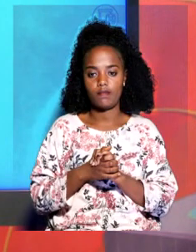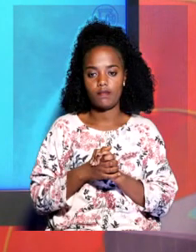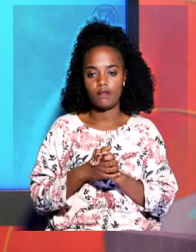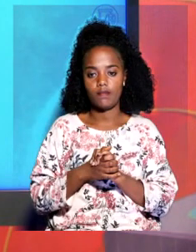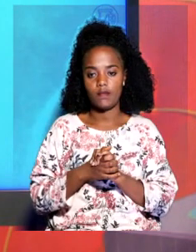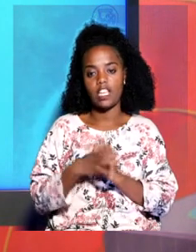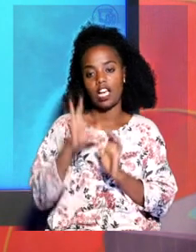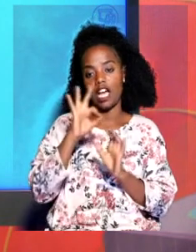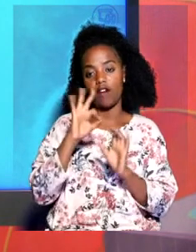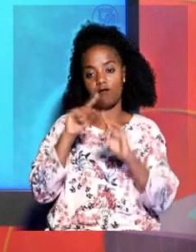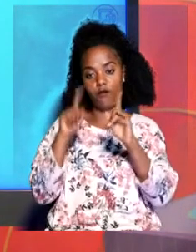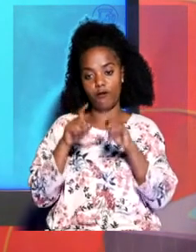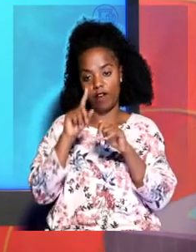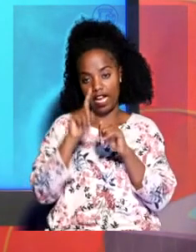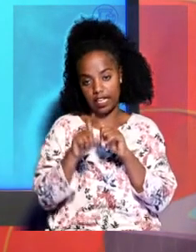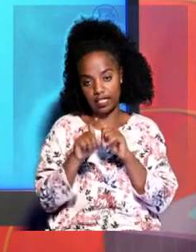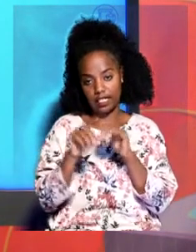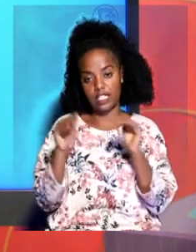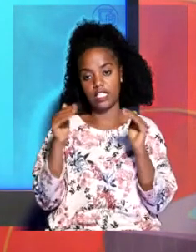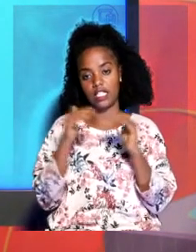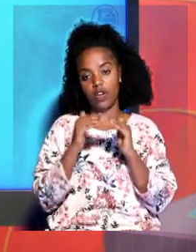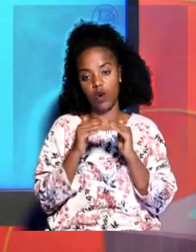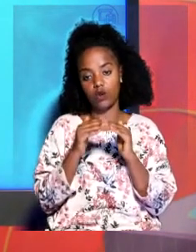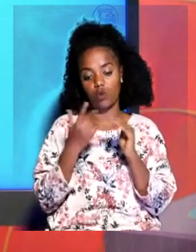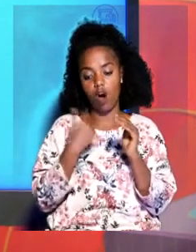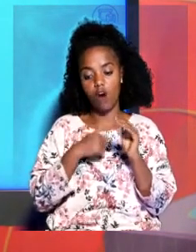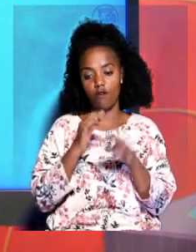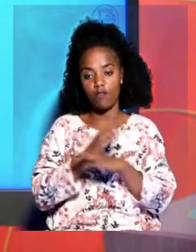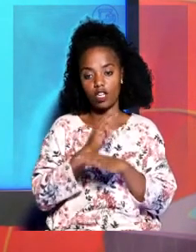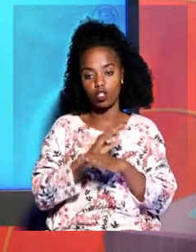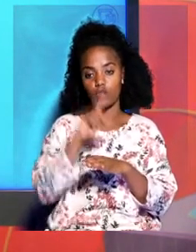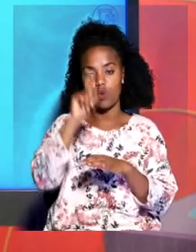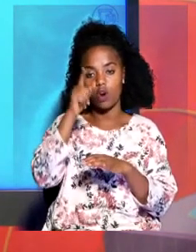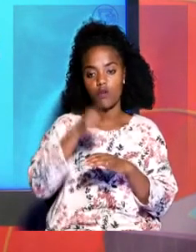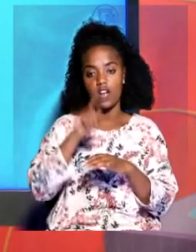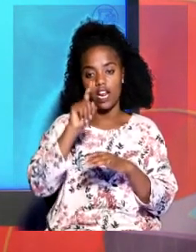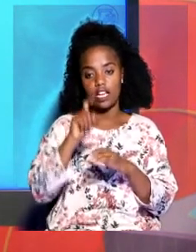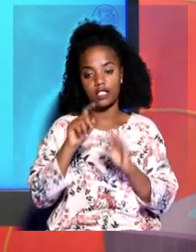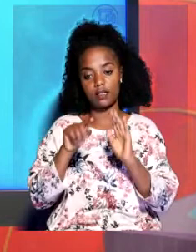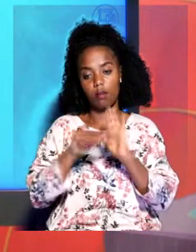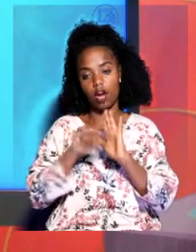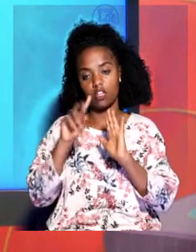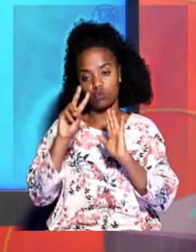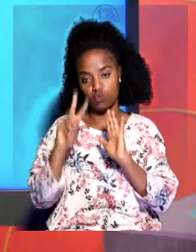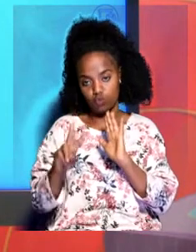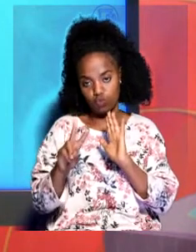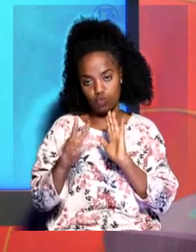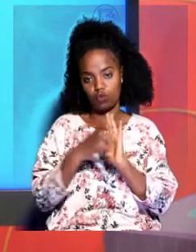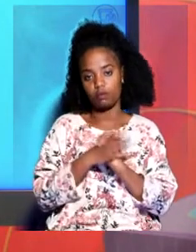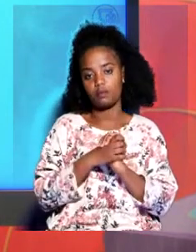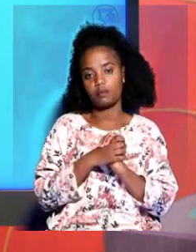f of x is equal to our function is 1 over x minus 2.